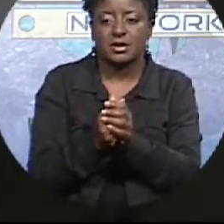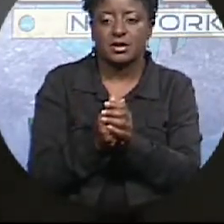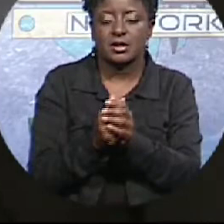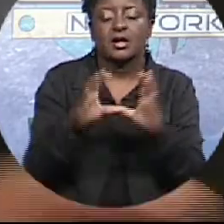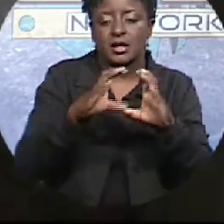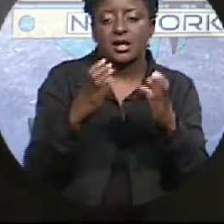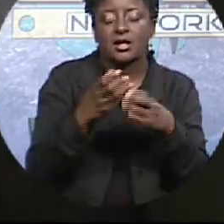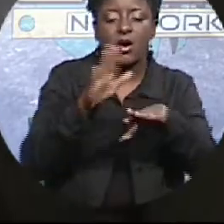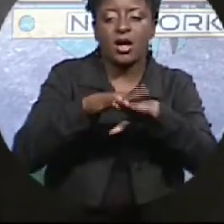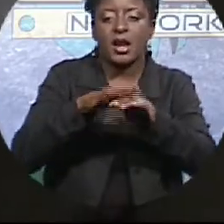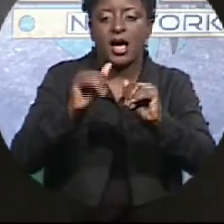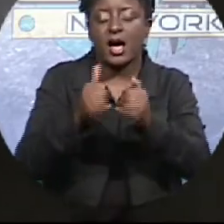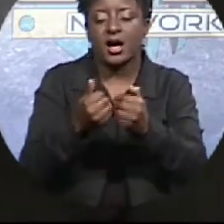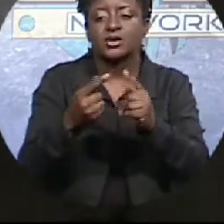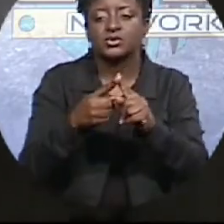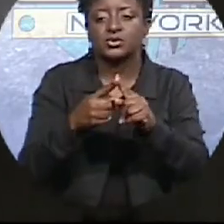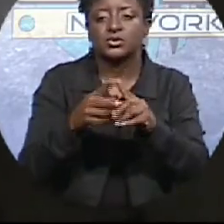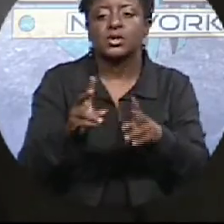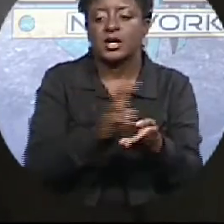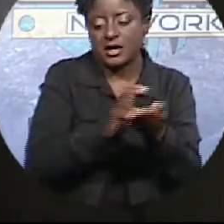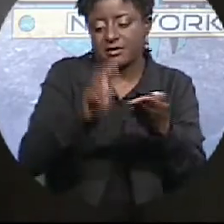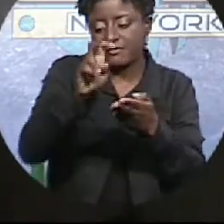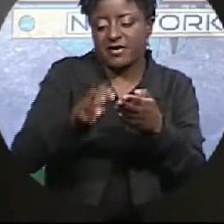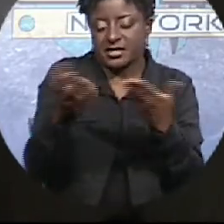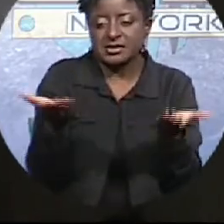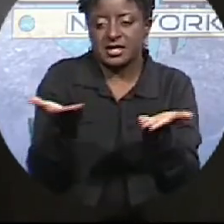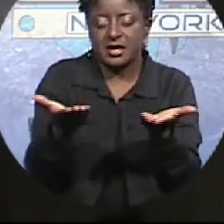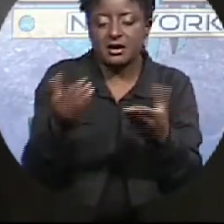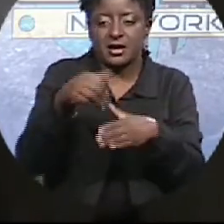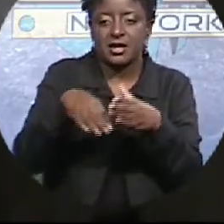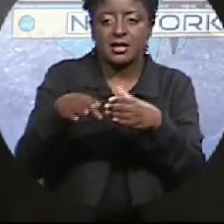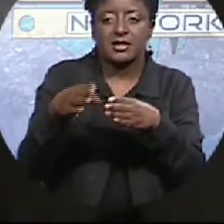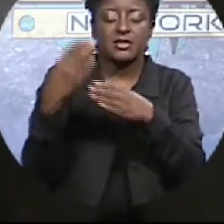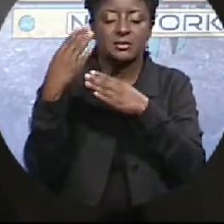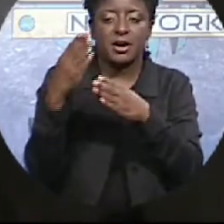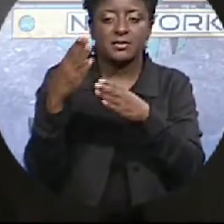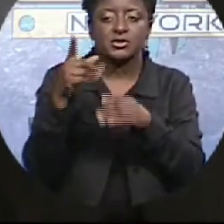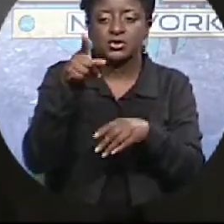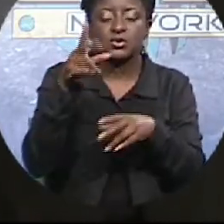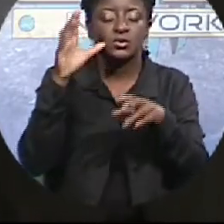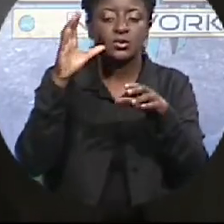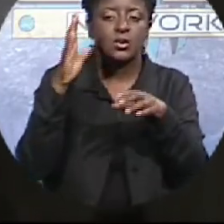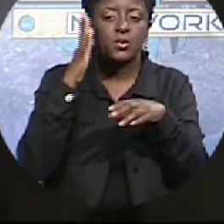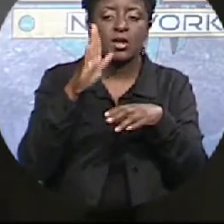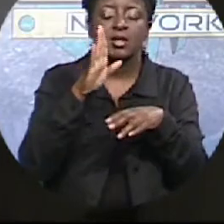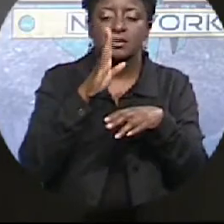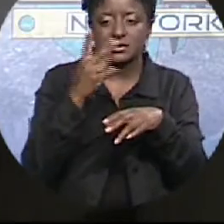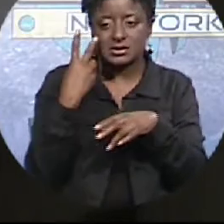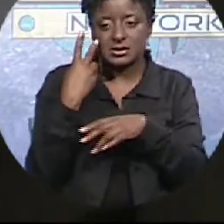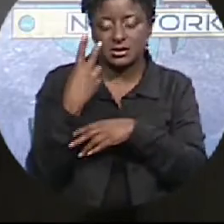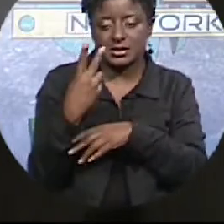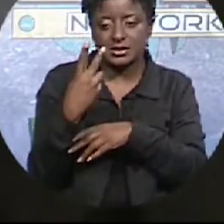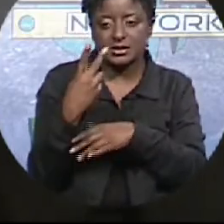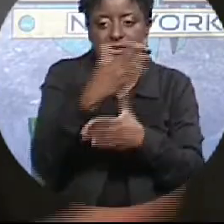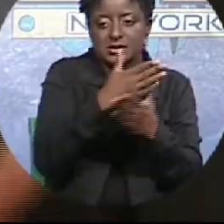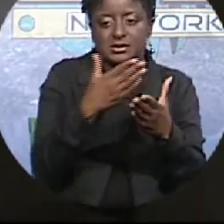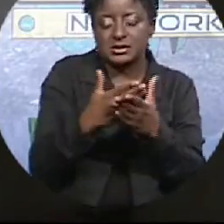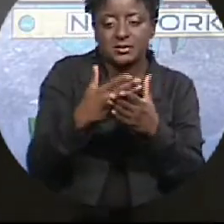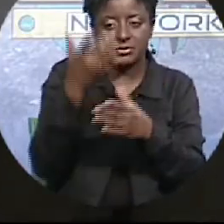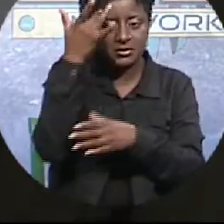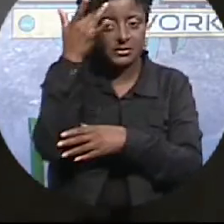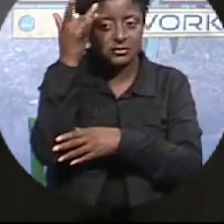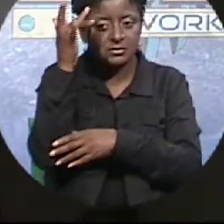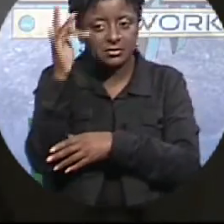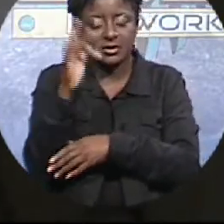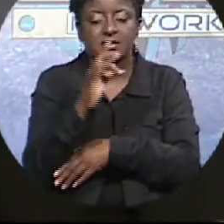and grow, whether it's real estate, businesses. And so you'll be able to see some of the brightest, not only